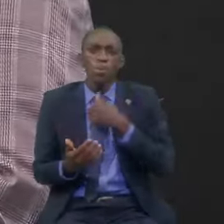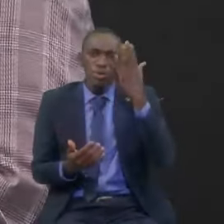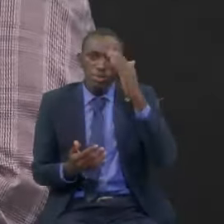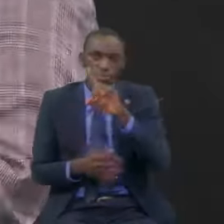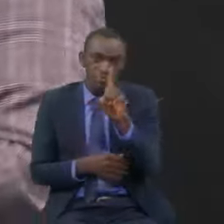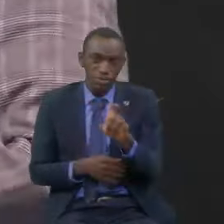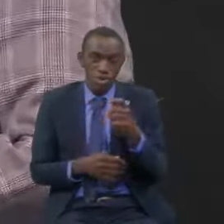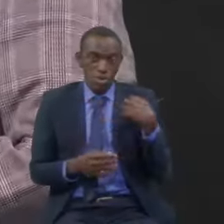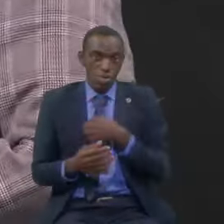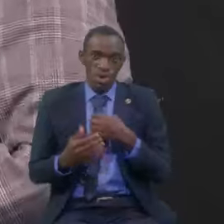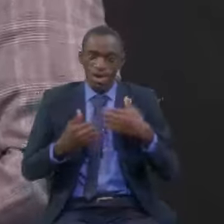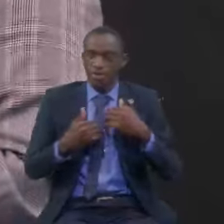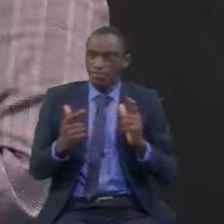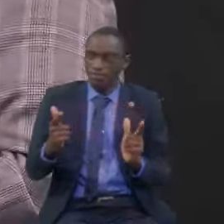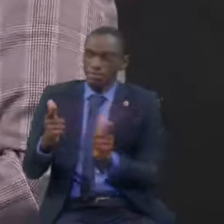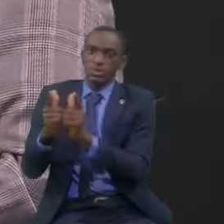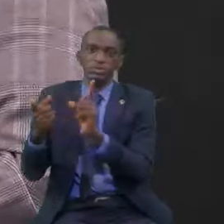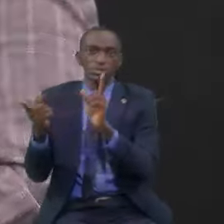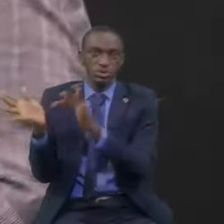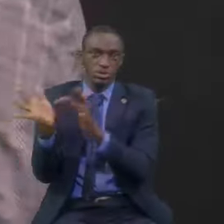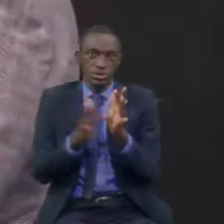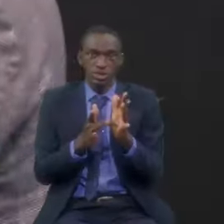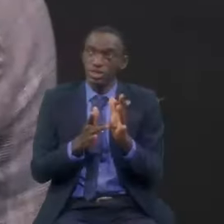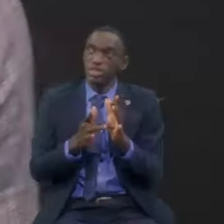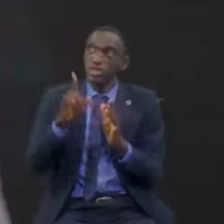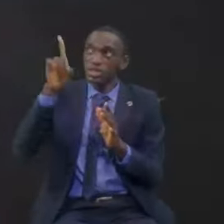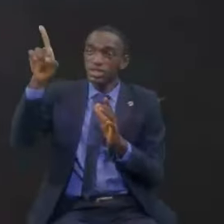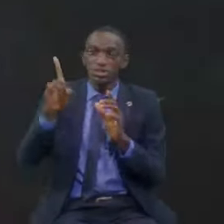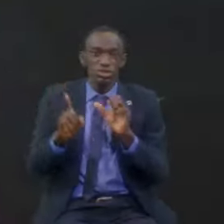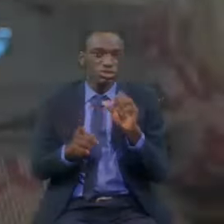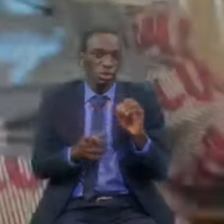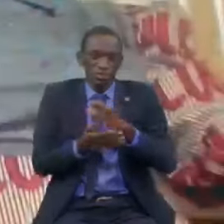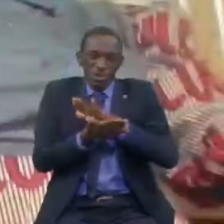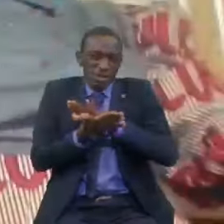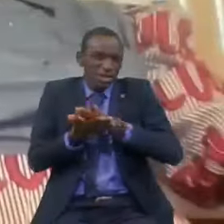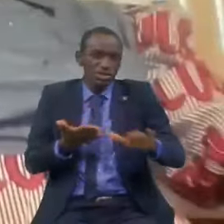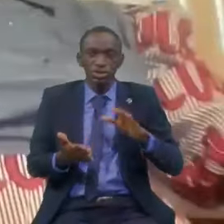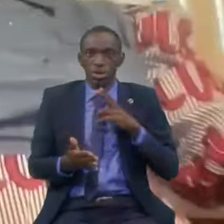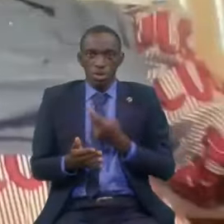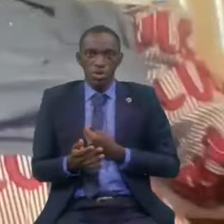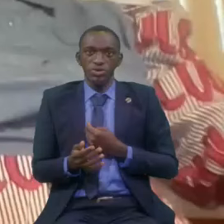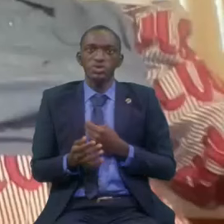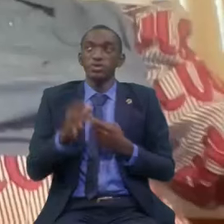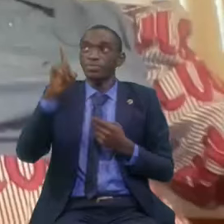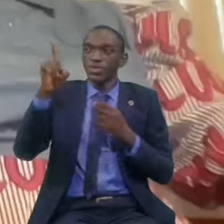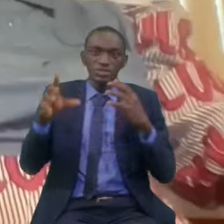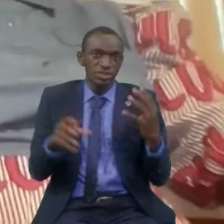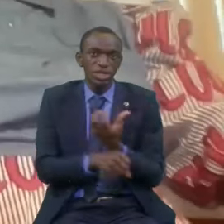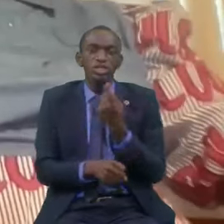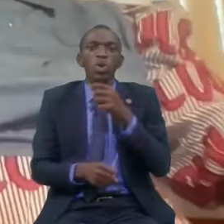Jesus. He so cleanses us, and he takes the old